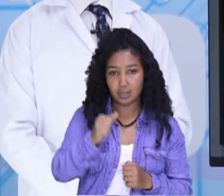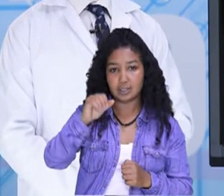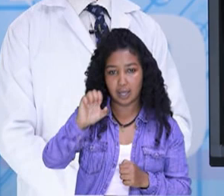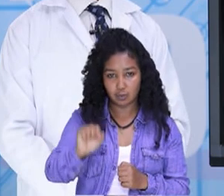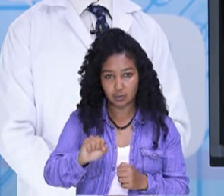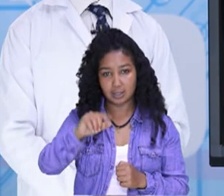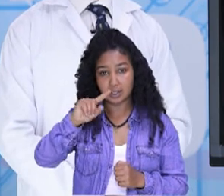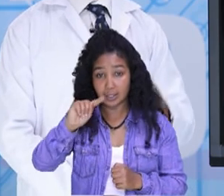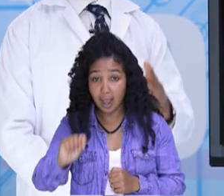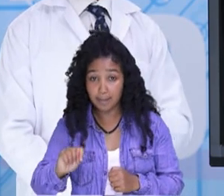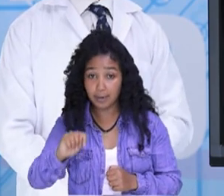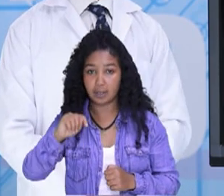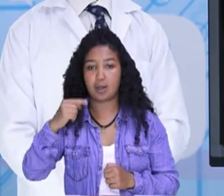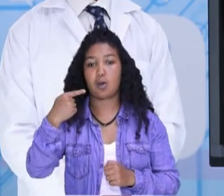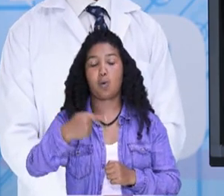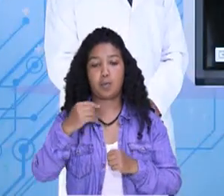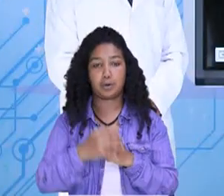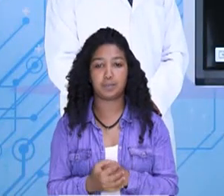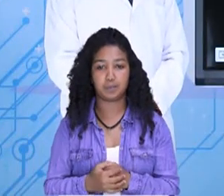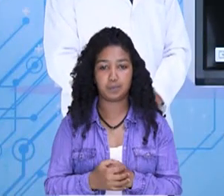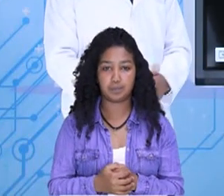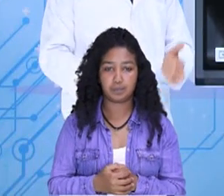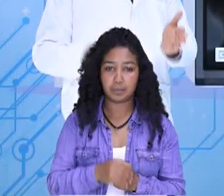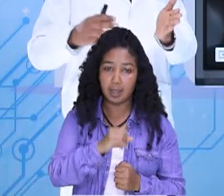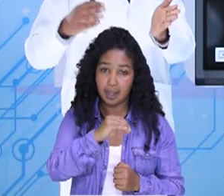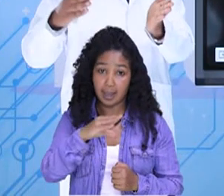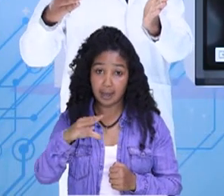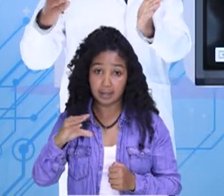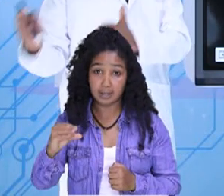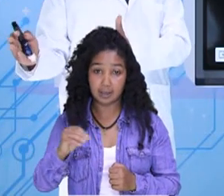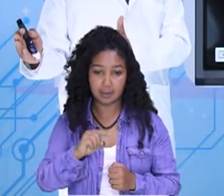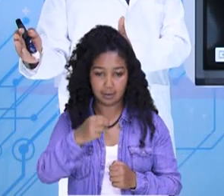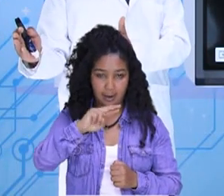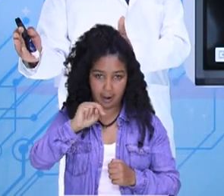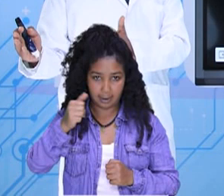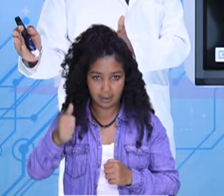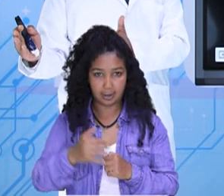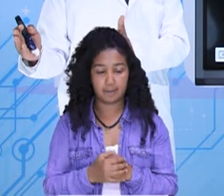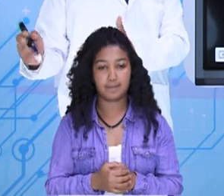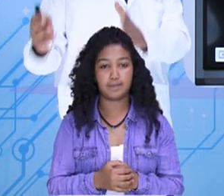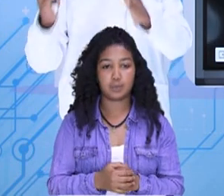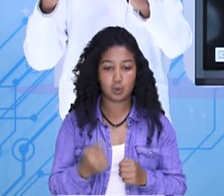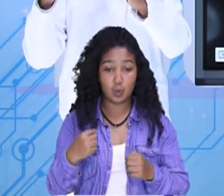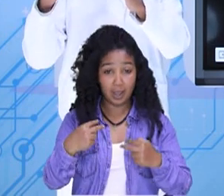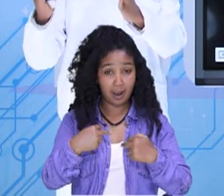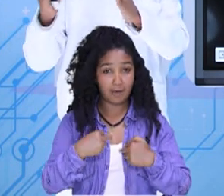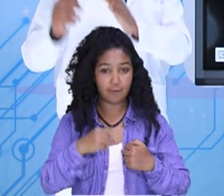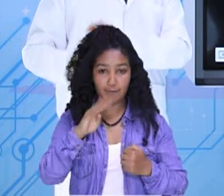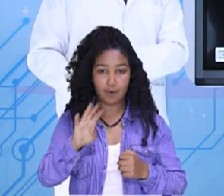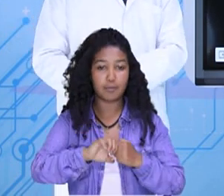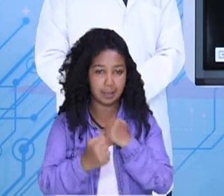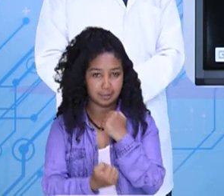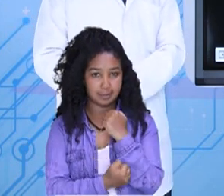cytosine, thymine, and guanine. And in RNA, we have